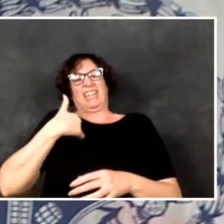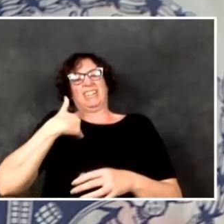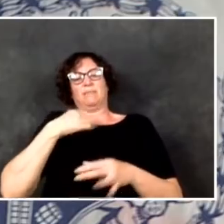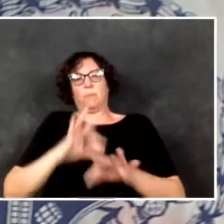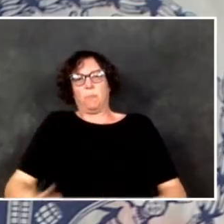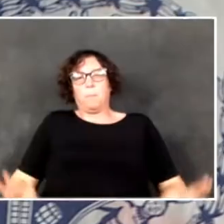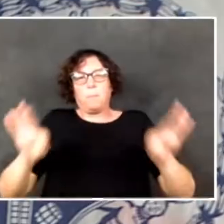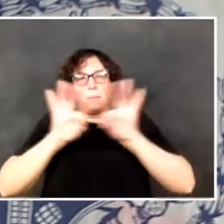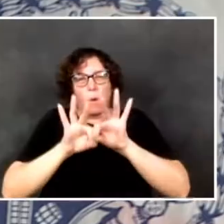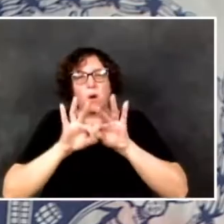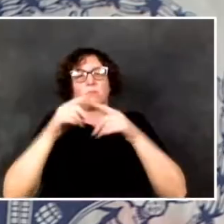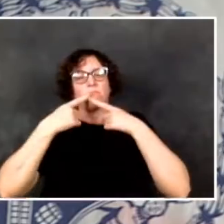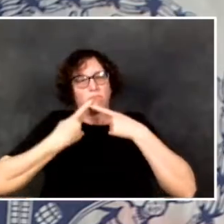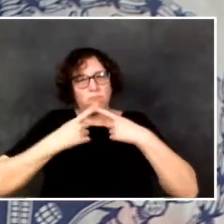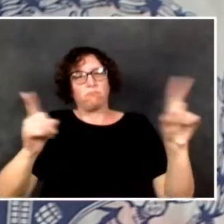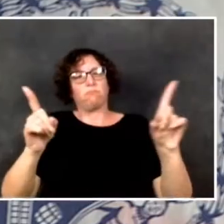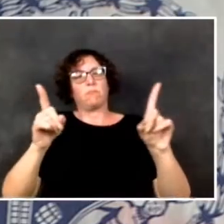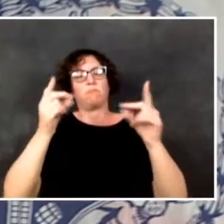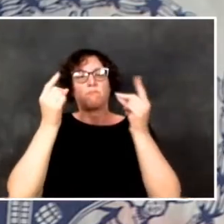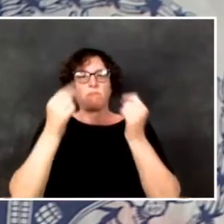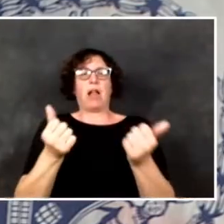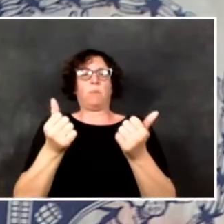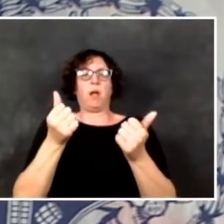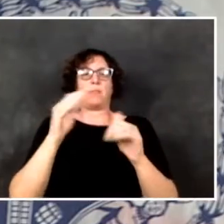fact. Many people have asked us for days